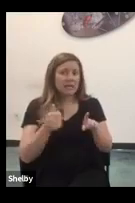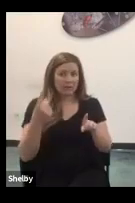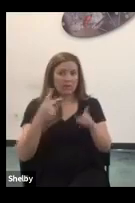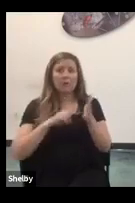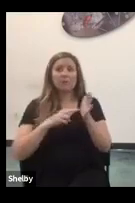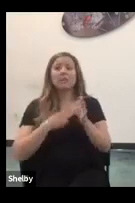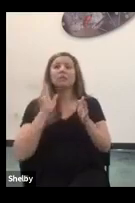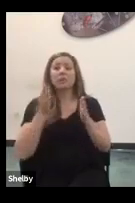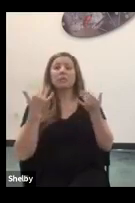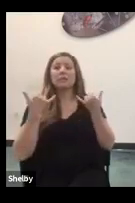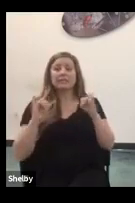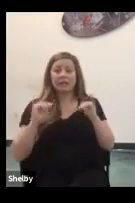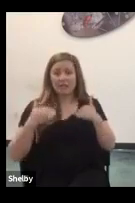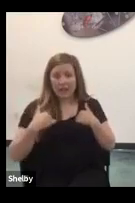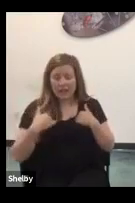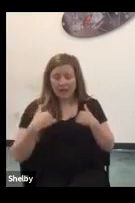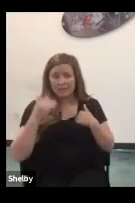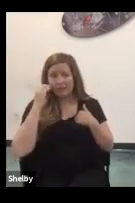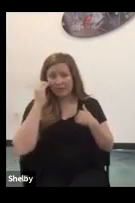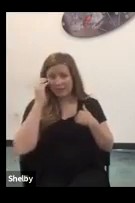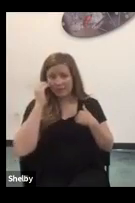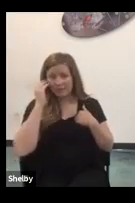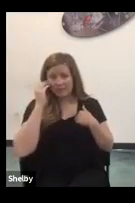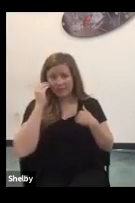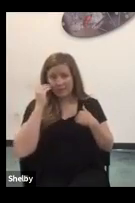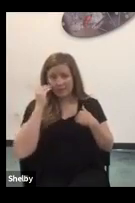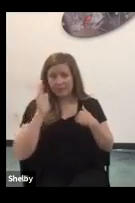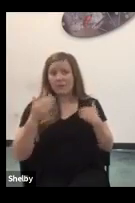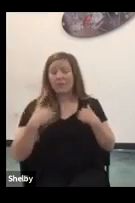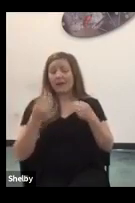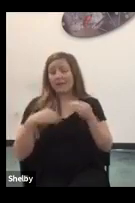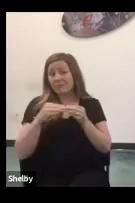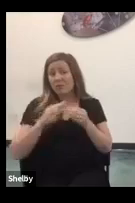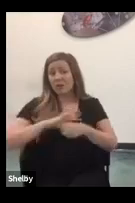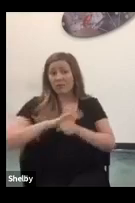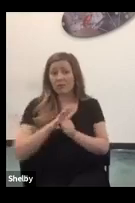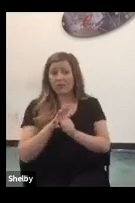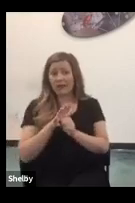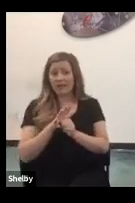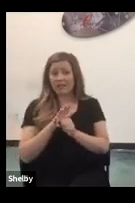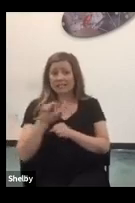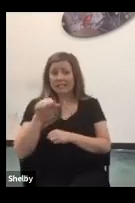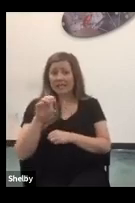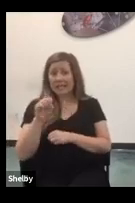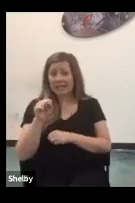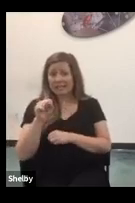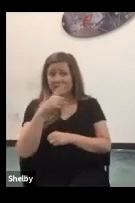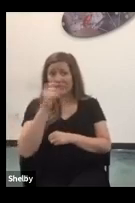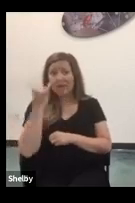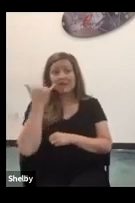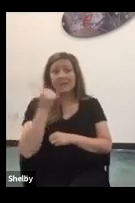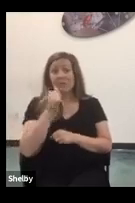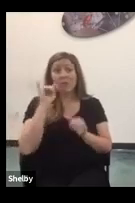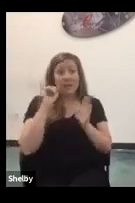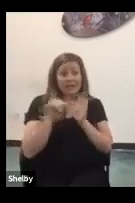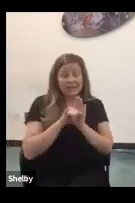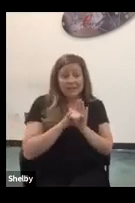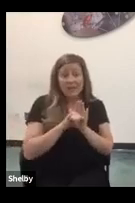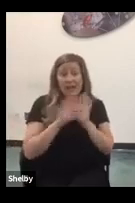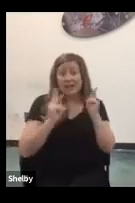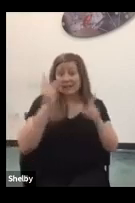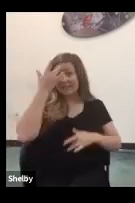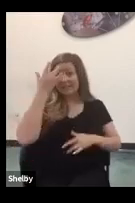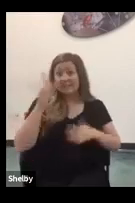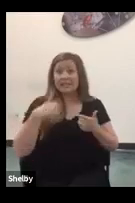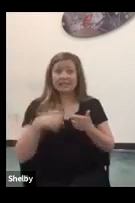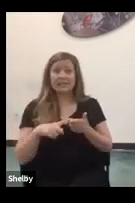have this, we would actually have more COVID-19 cases, because it gets kind of tricky, because if you don't identify those cases, then they are